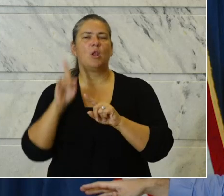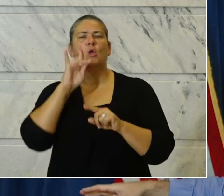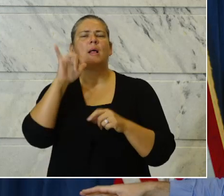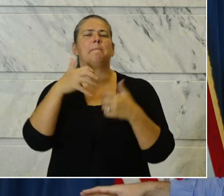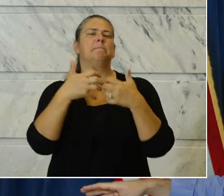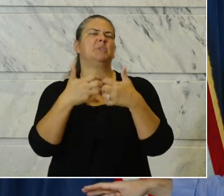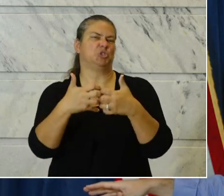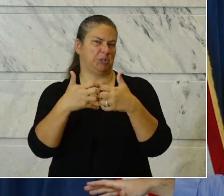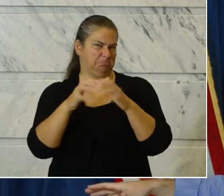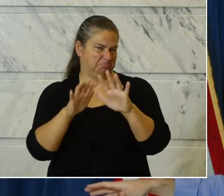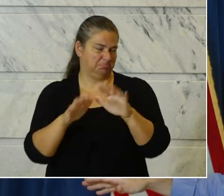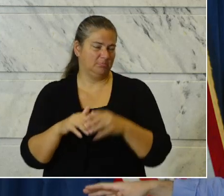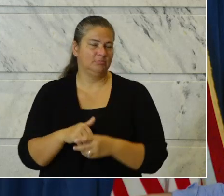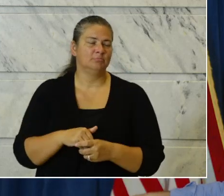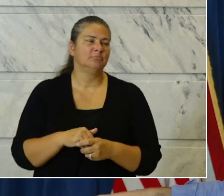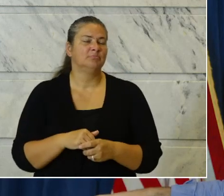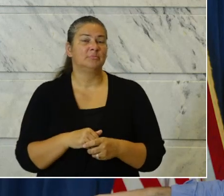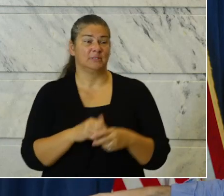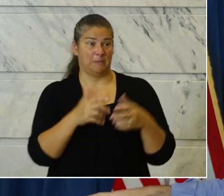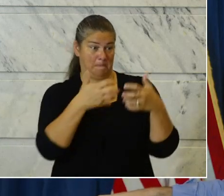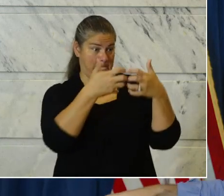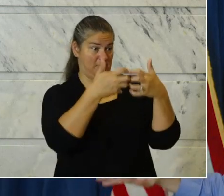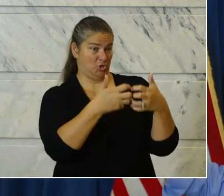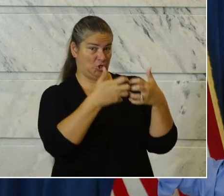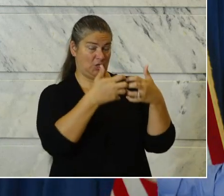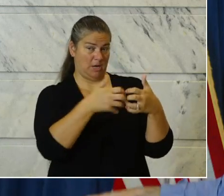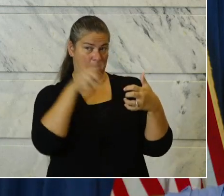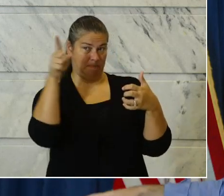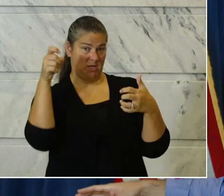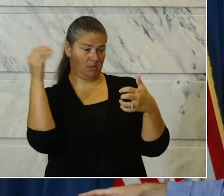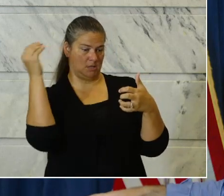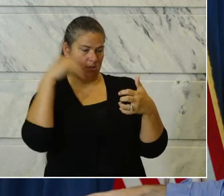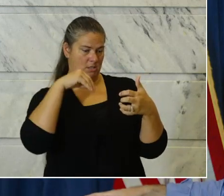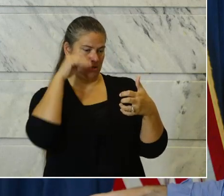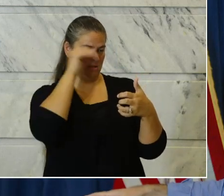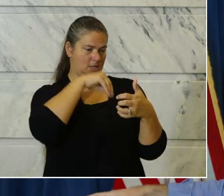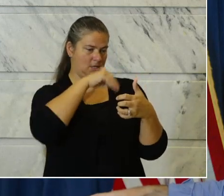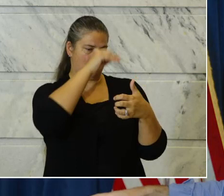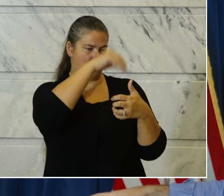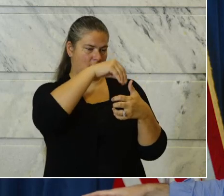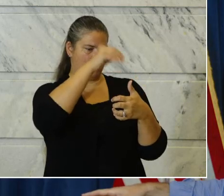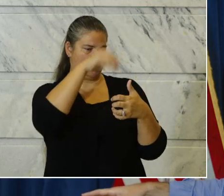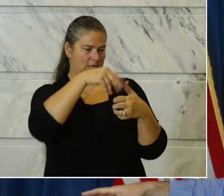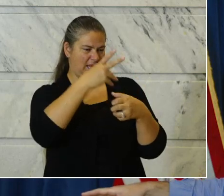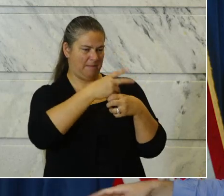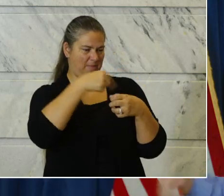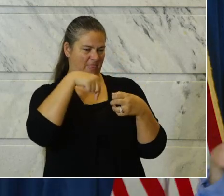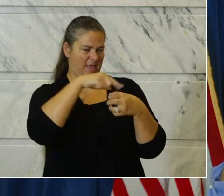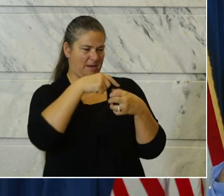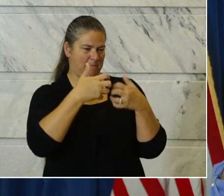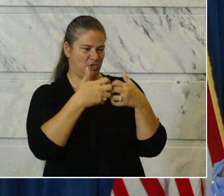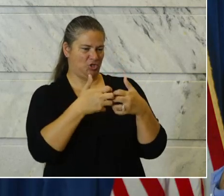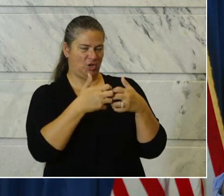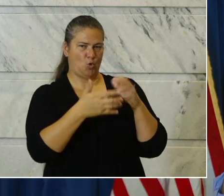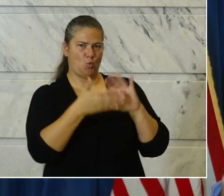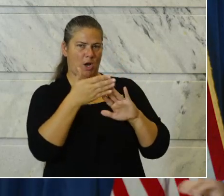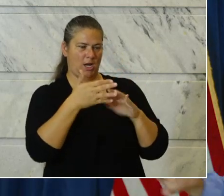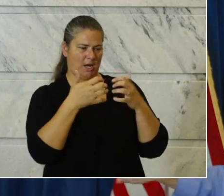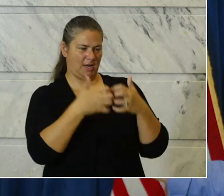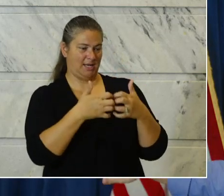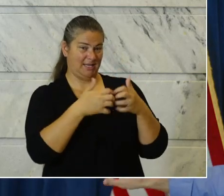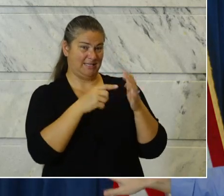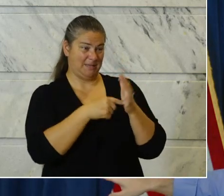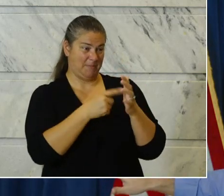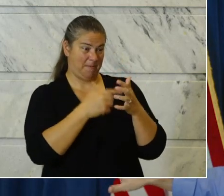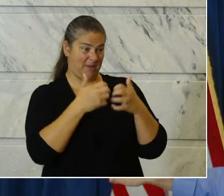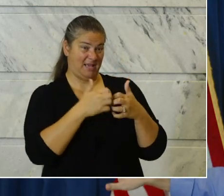machines and different things that have to go into the machines and different things that keep the machines running and sometimes different collection